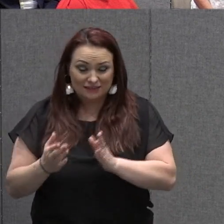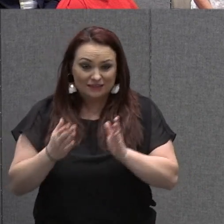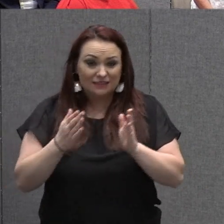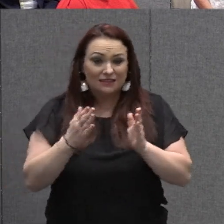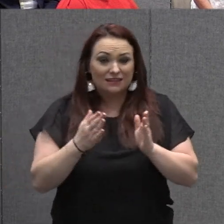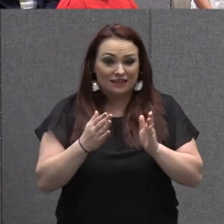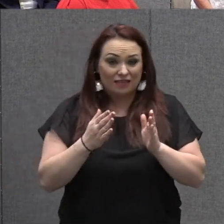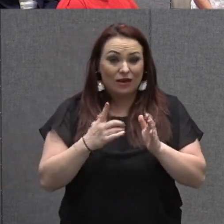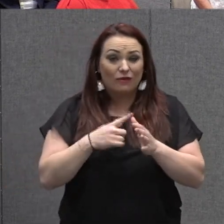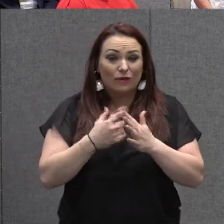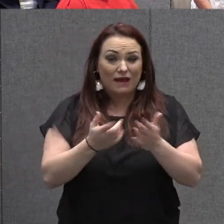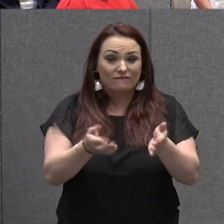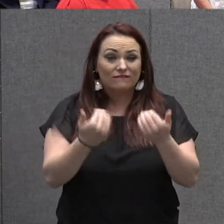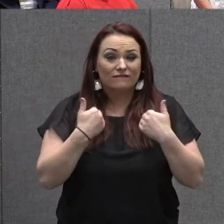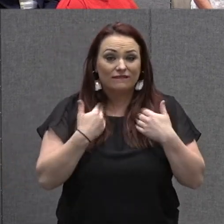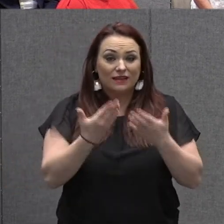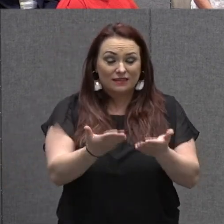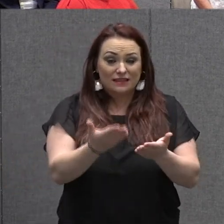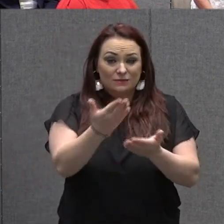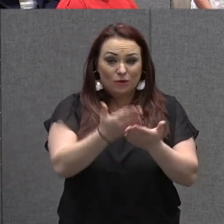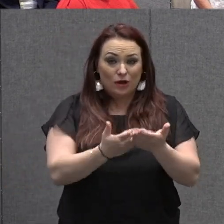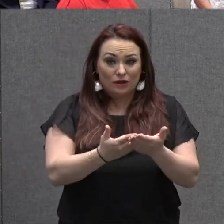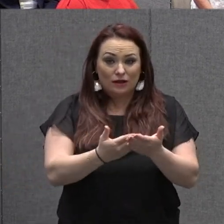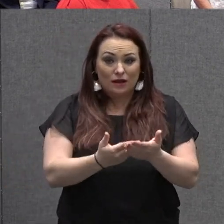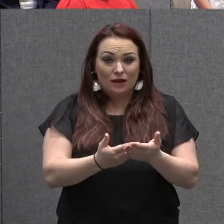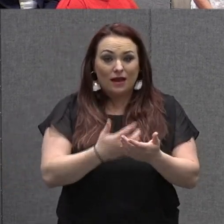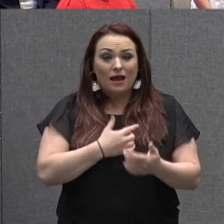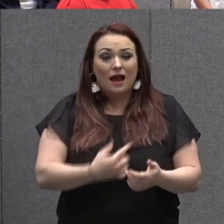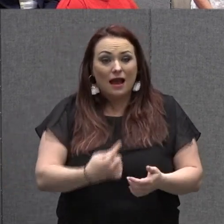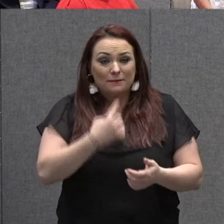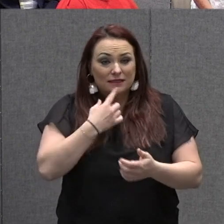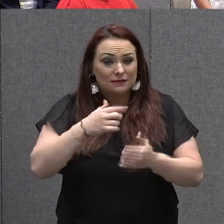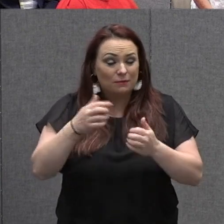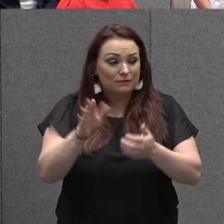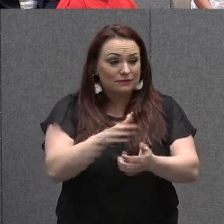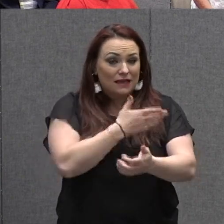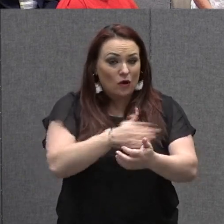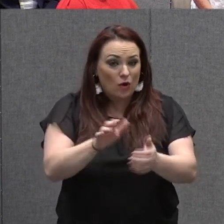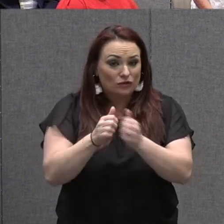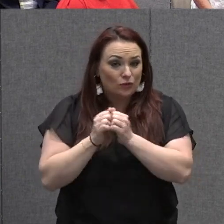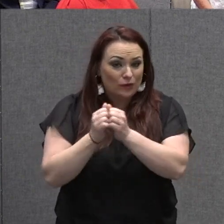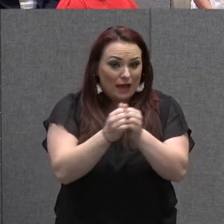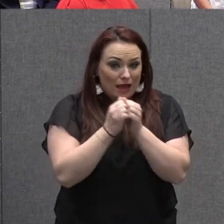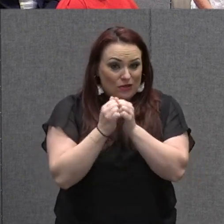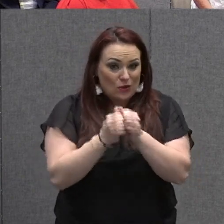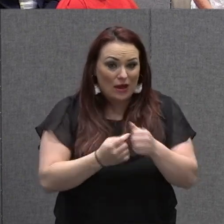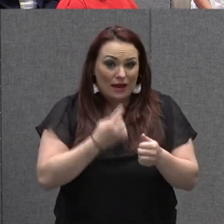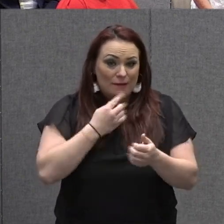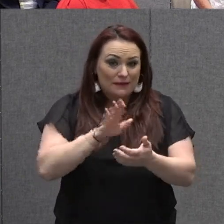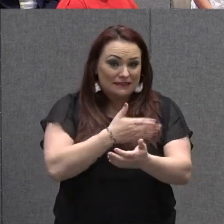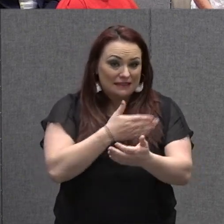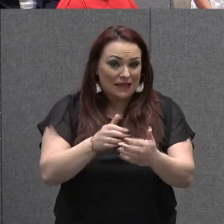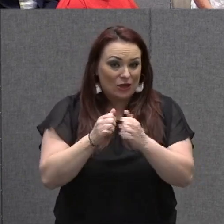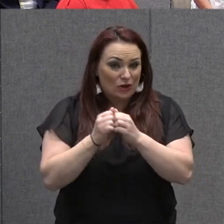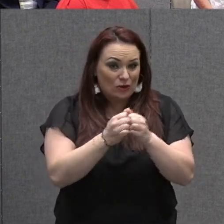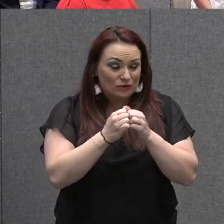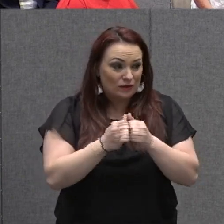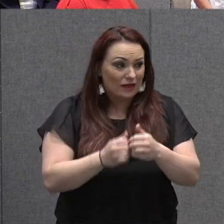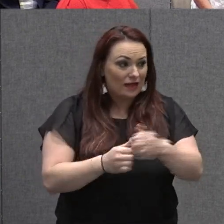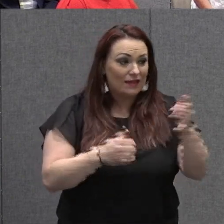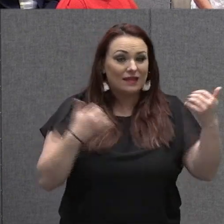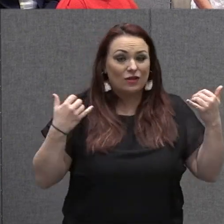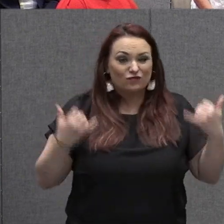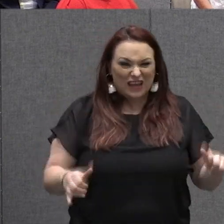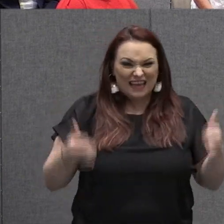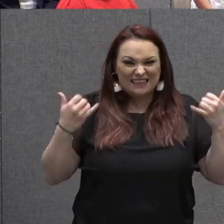friends. Right? Then we also have this part right here. Ready, go. I miss singing all together. Okay, then we also have